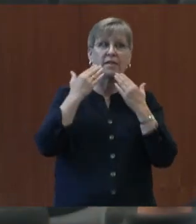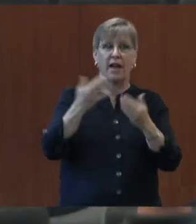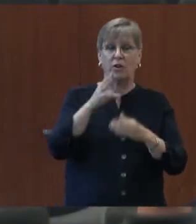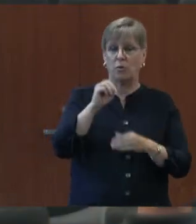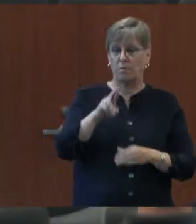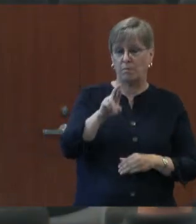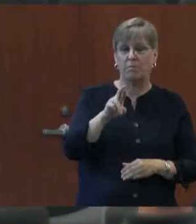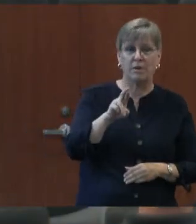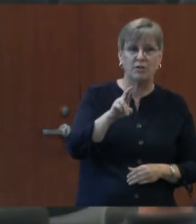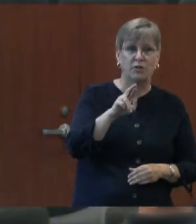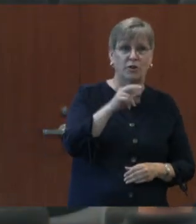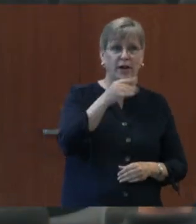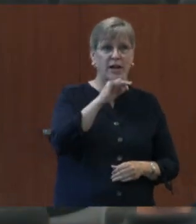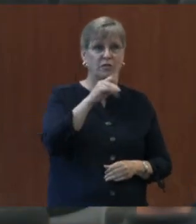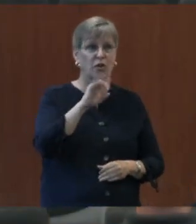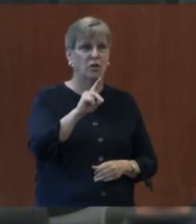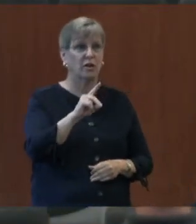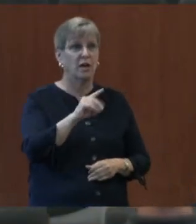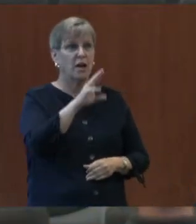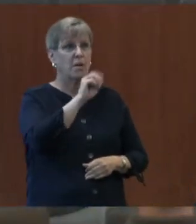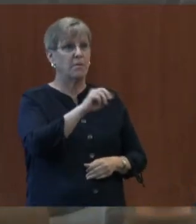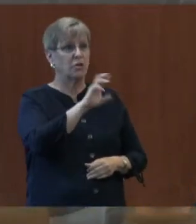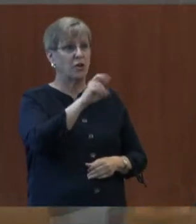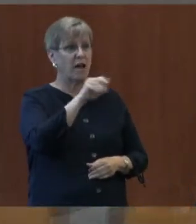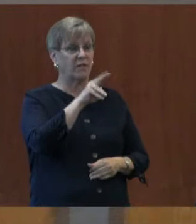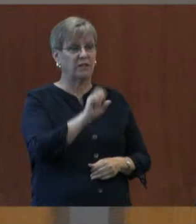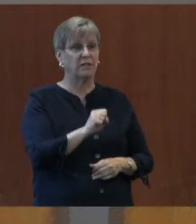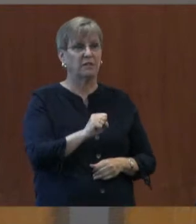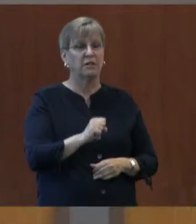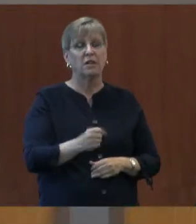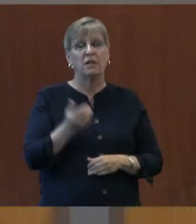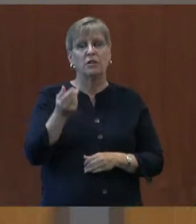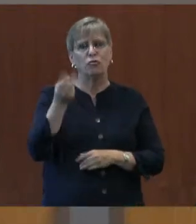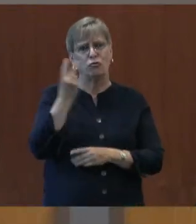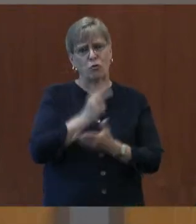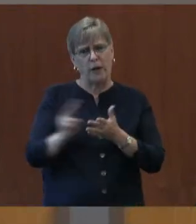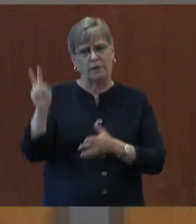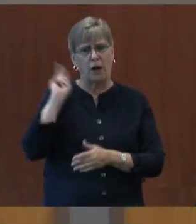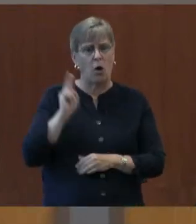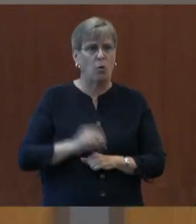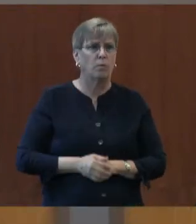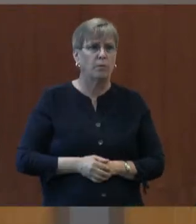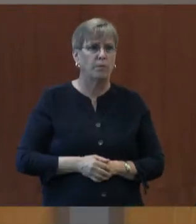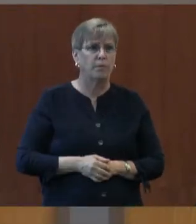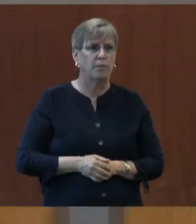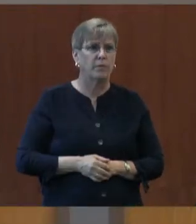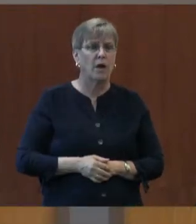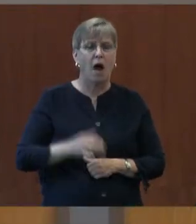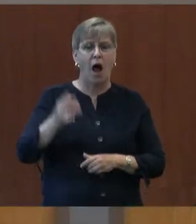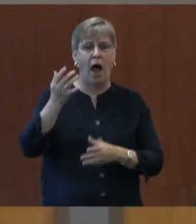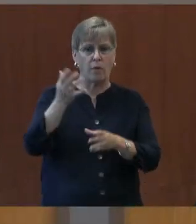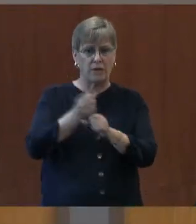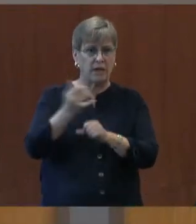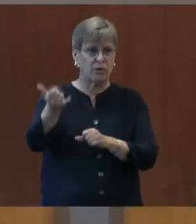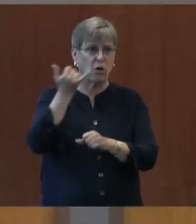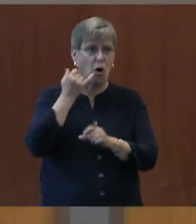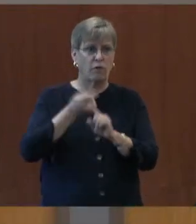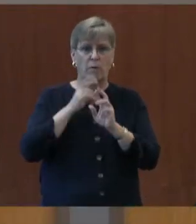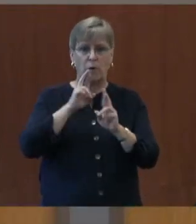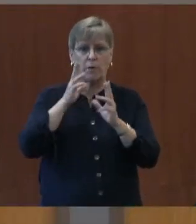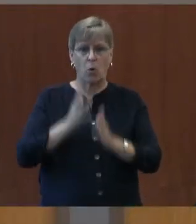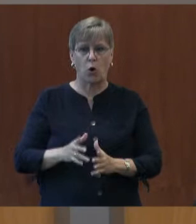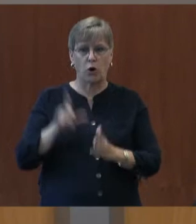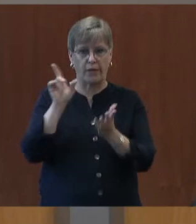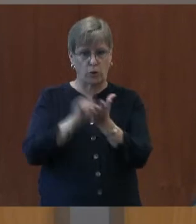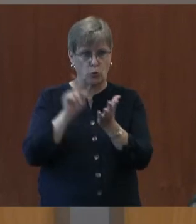Mr. Evans? Yeah, so a couple weeks ago, there's a call I received from a reporter at the Herald